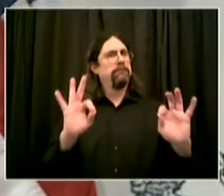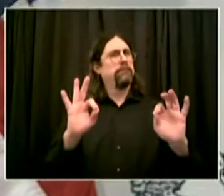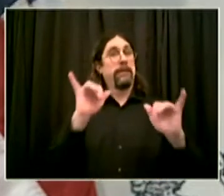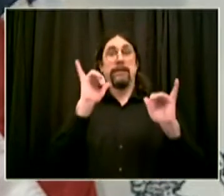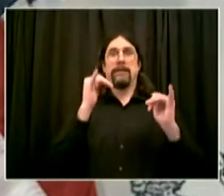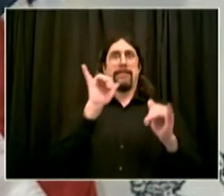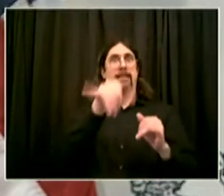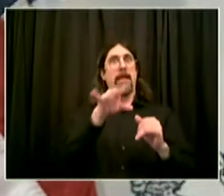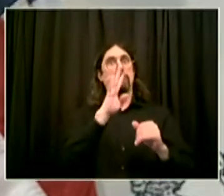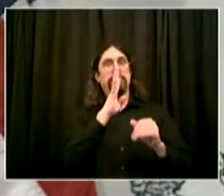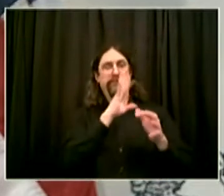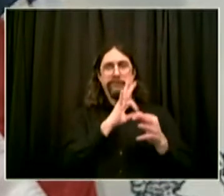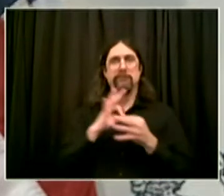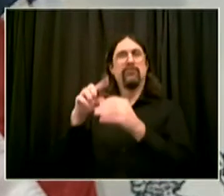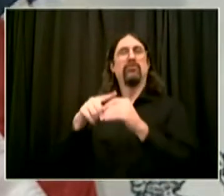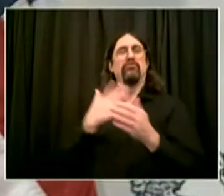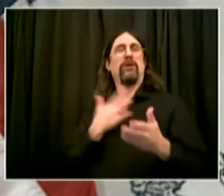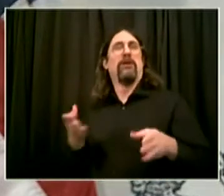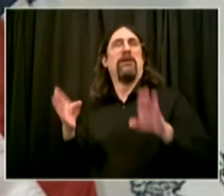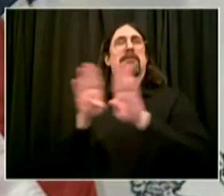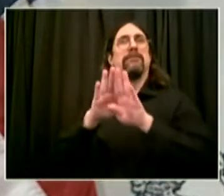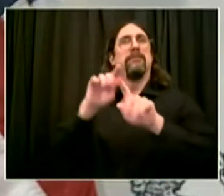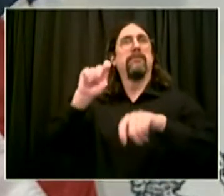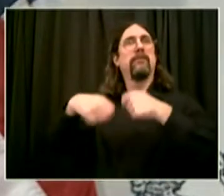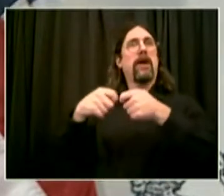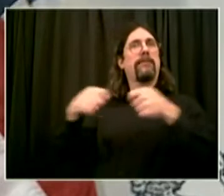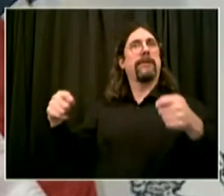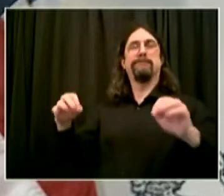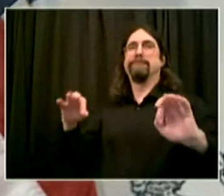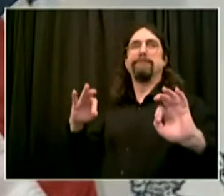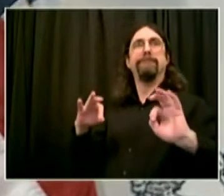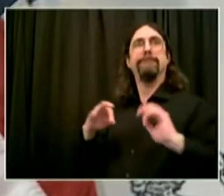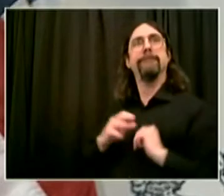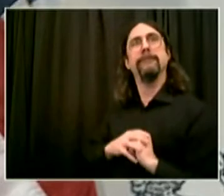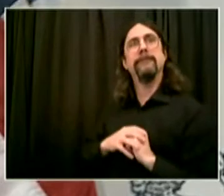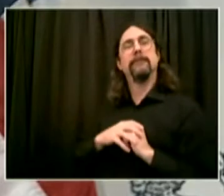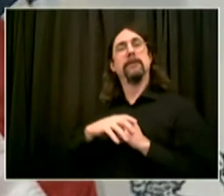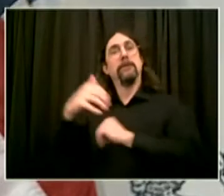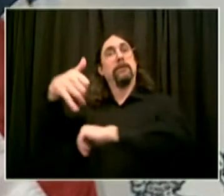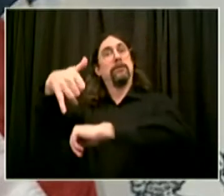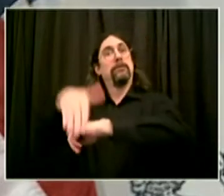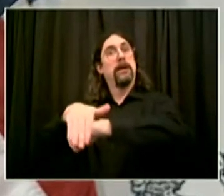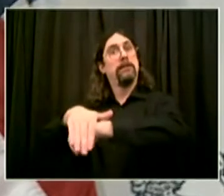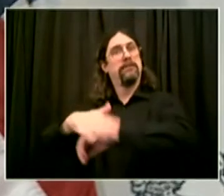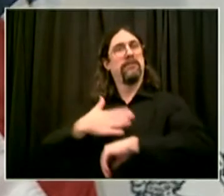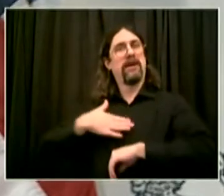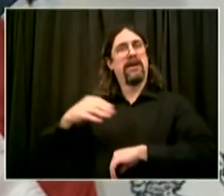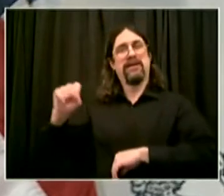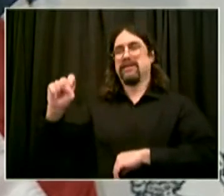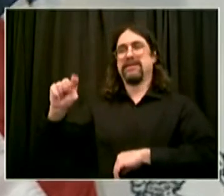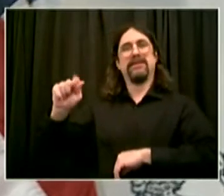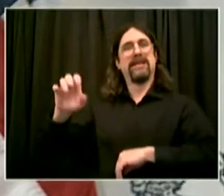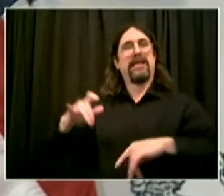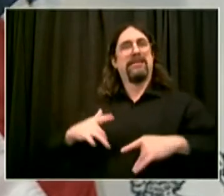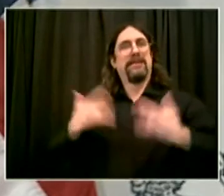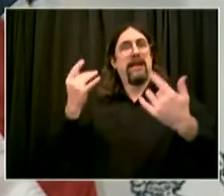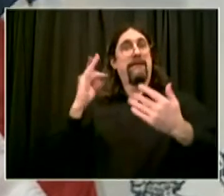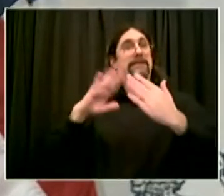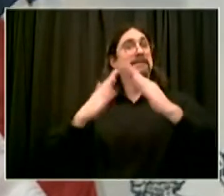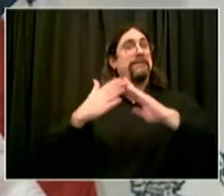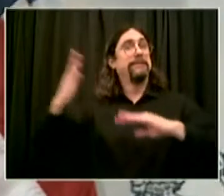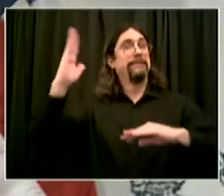to see the many new ideas and approaches that I'm going to outline tonight. This